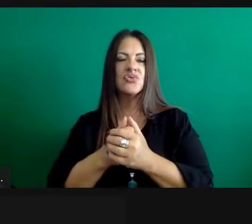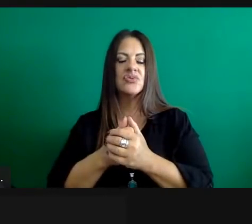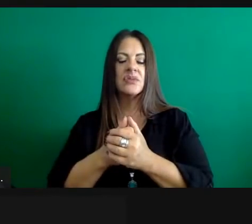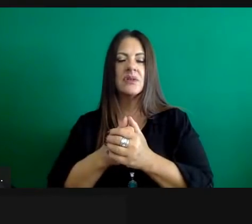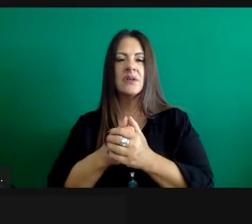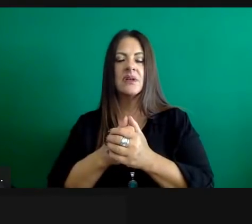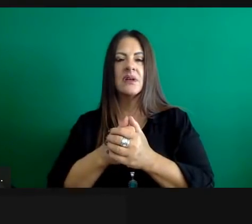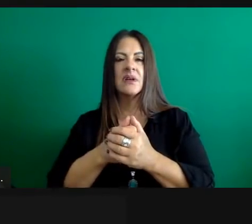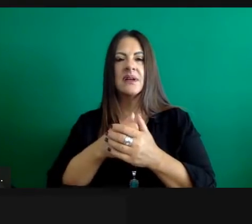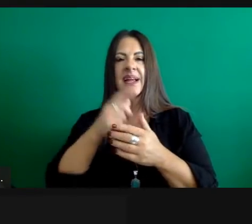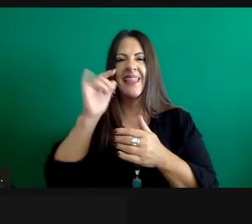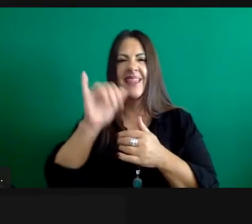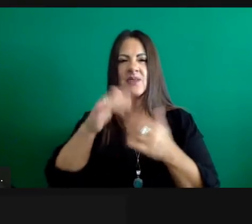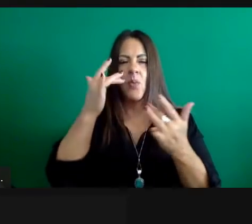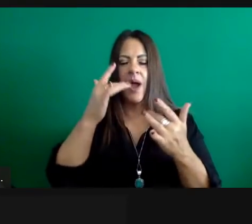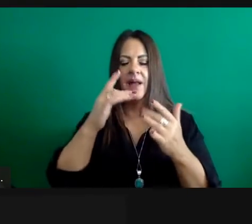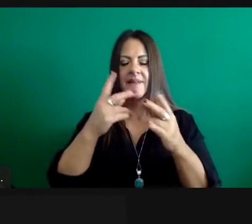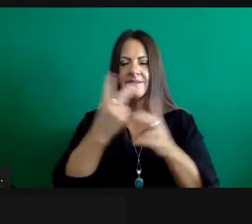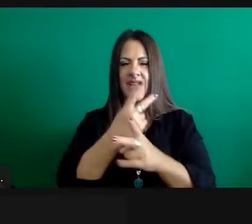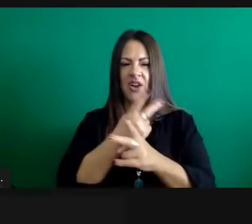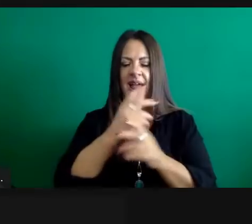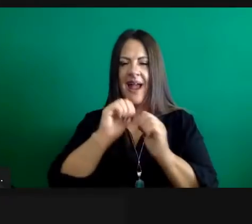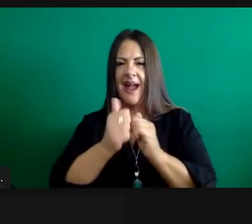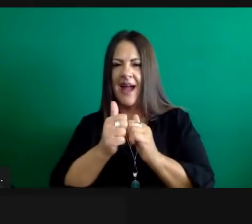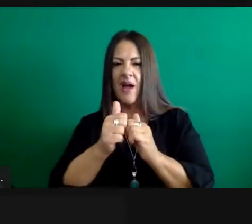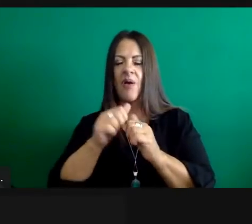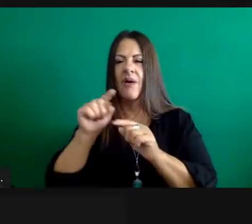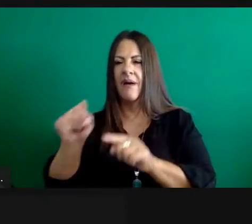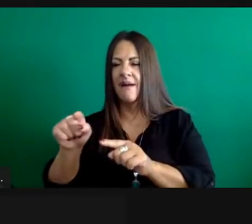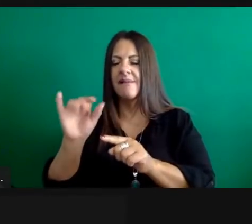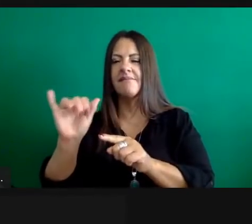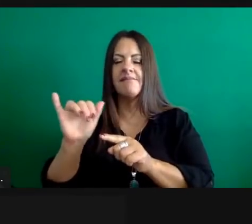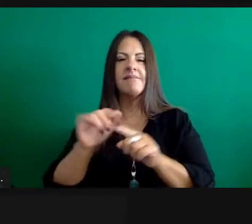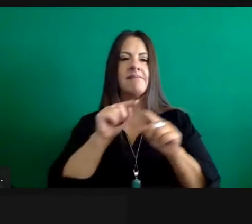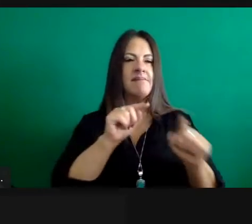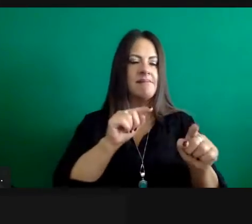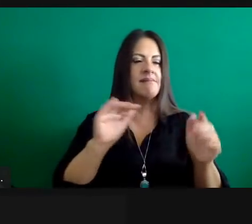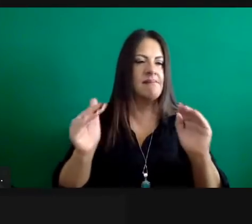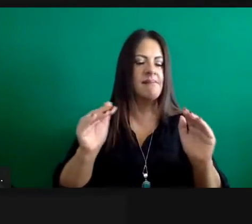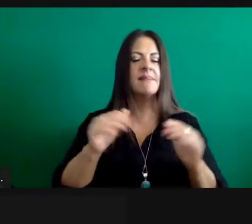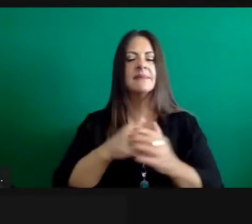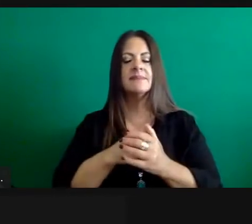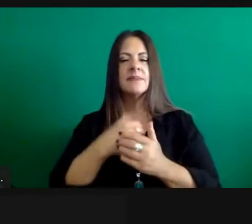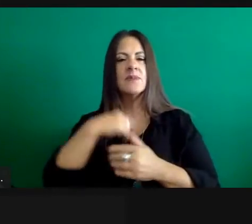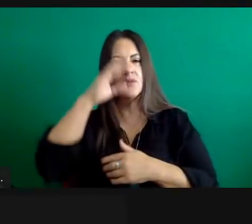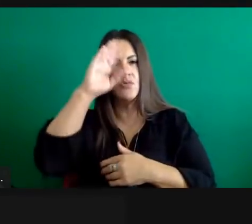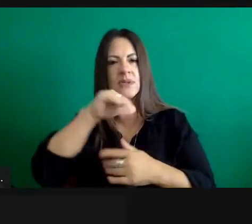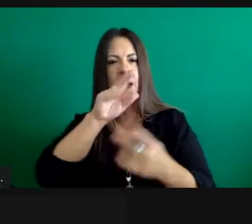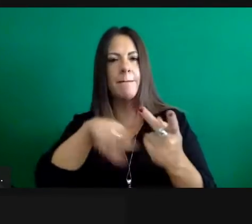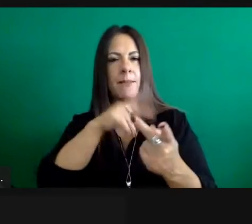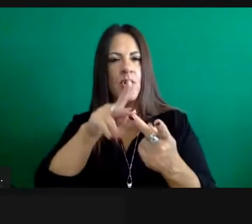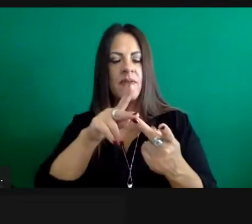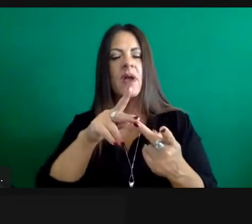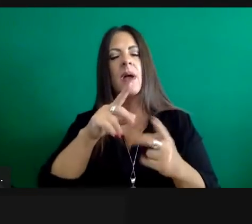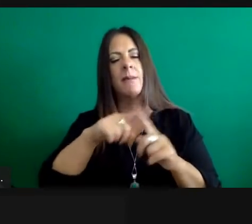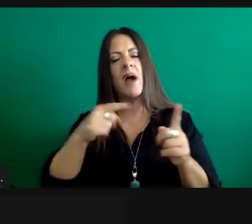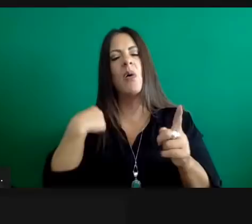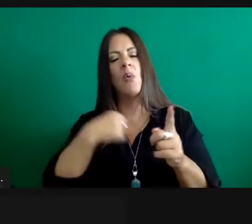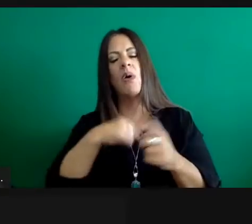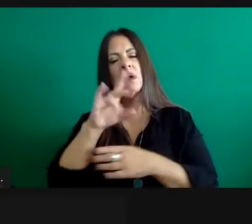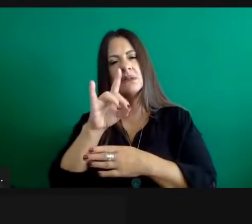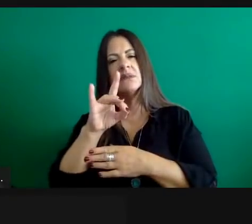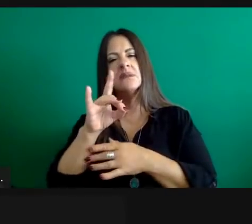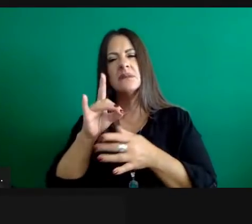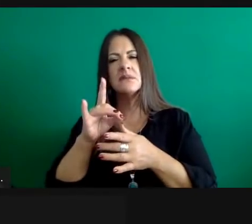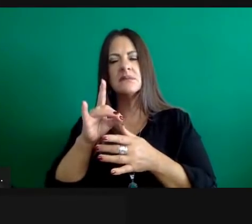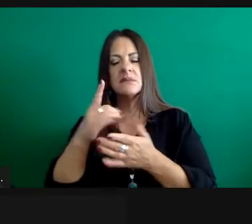about where the risk lies. We've seen some of that bear out. It's not perfect. We work with our local health partners